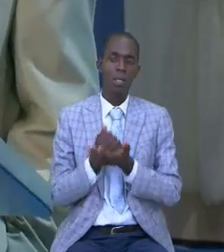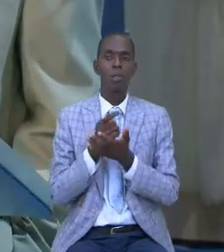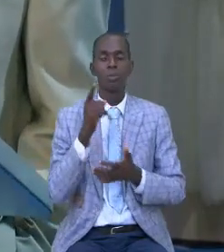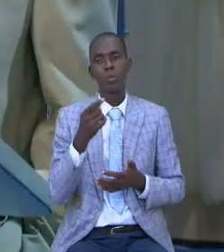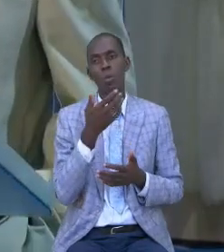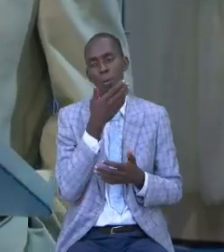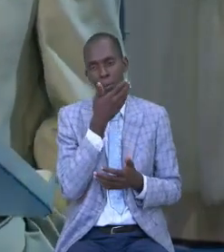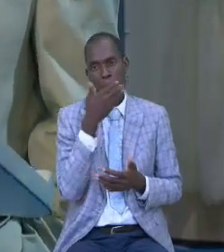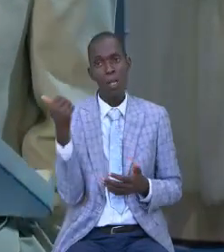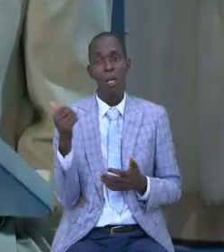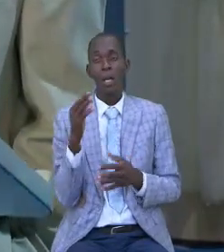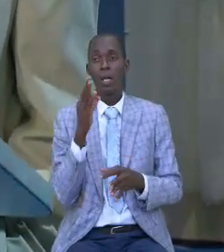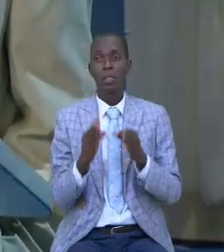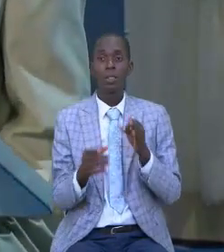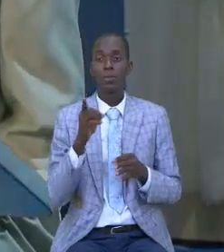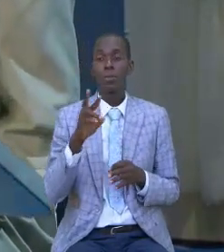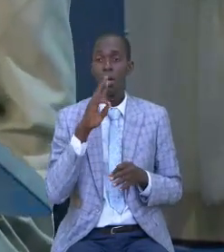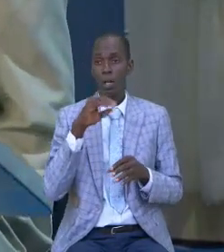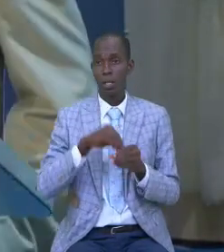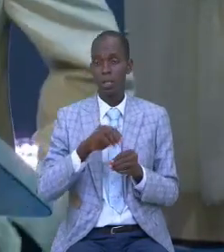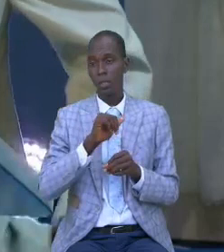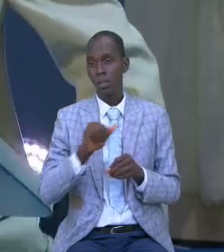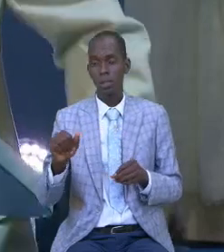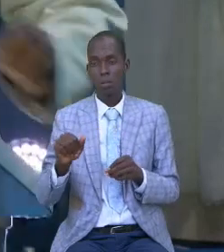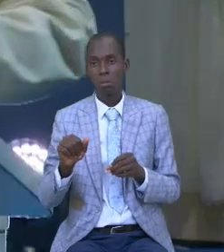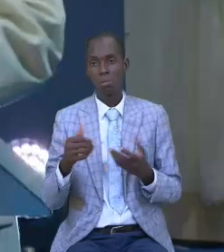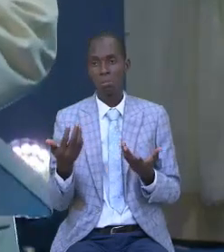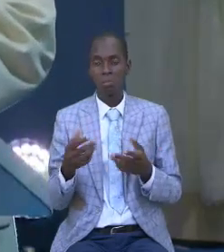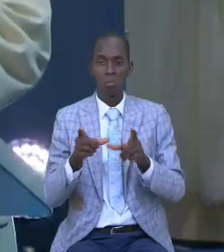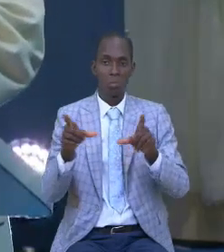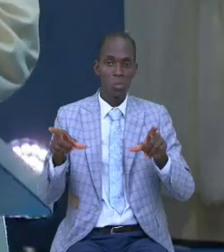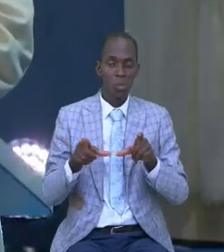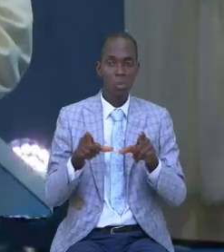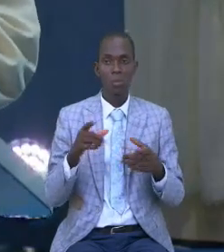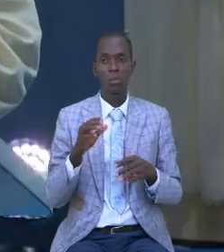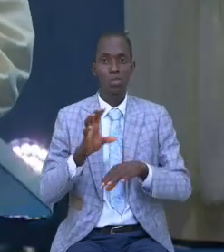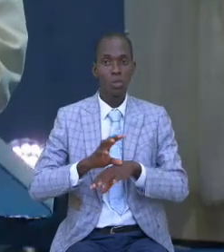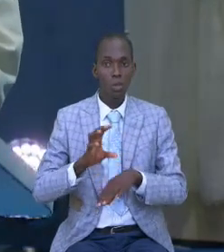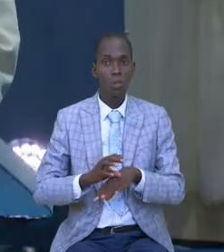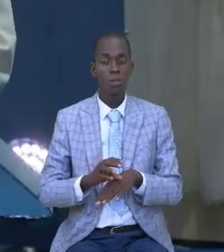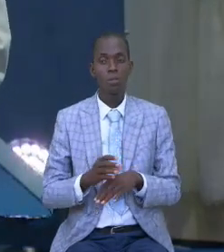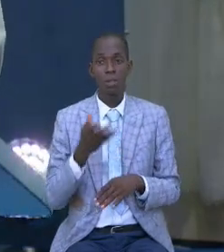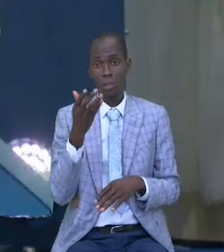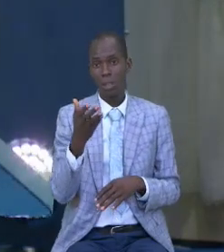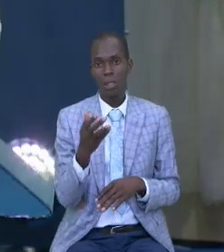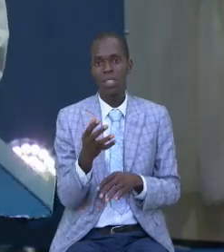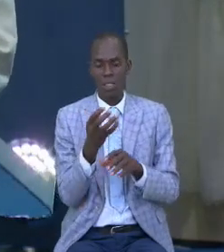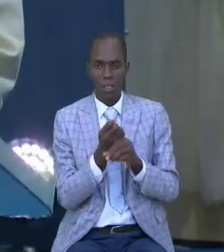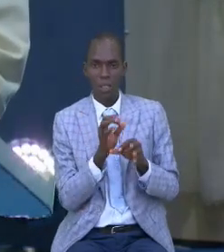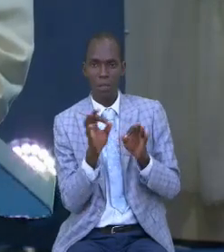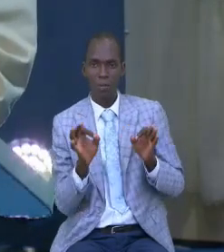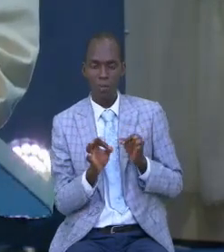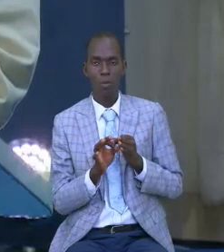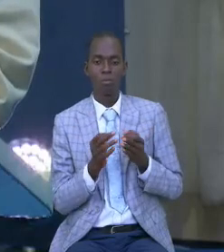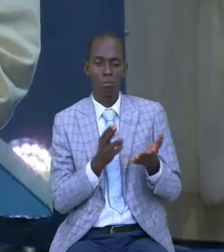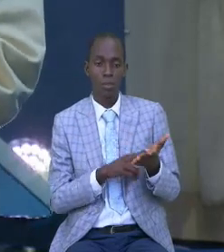available and fill the form or get yourself properly recorded down.